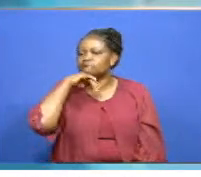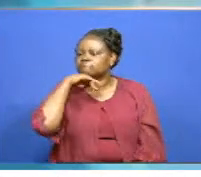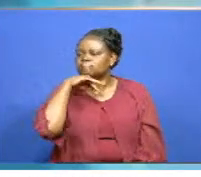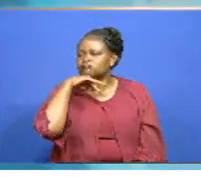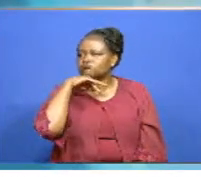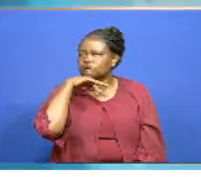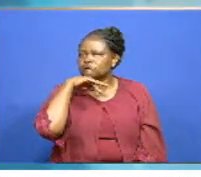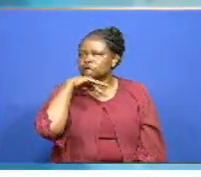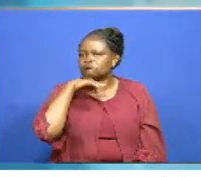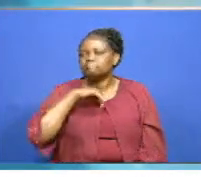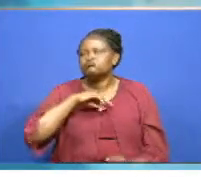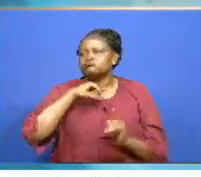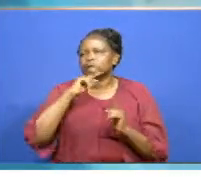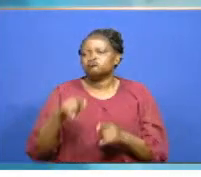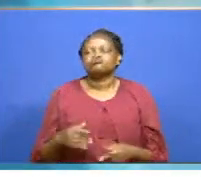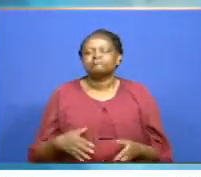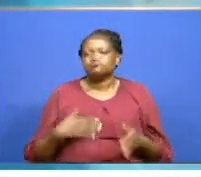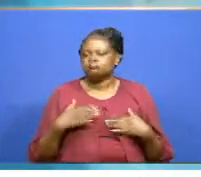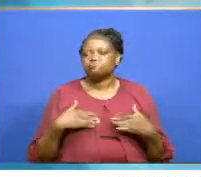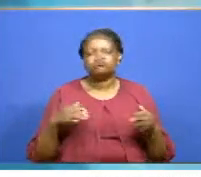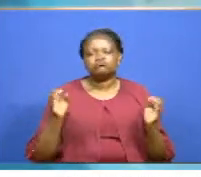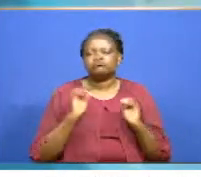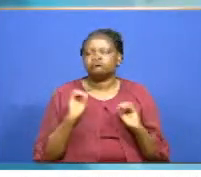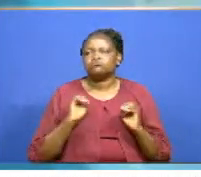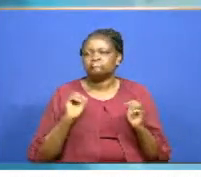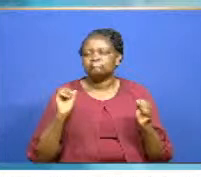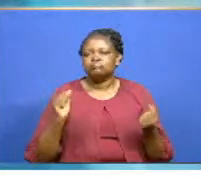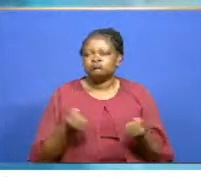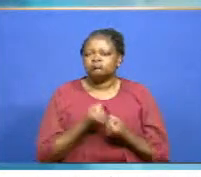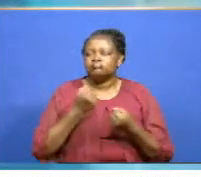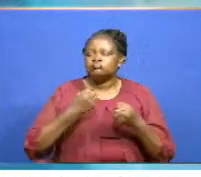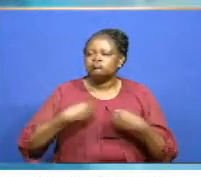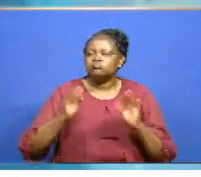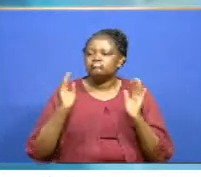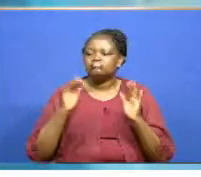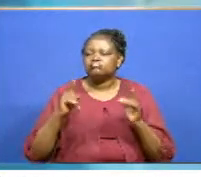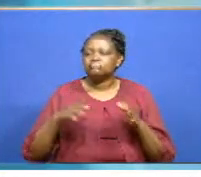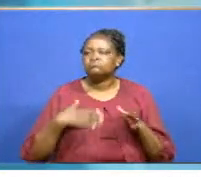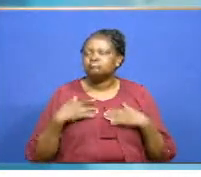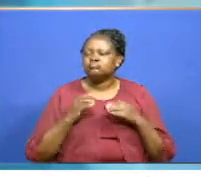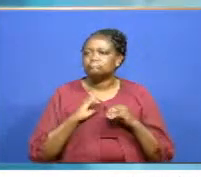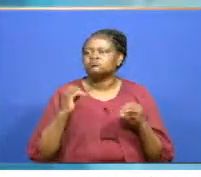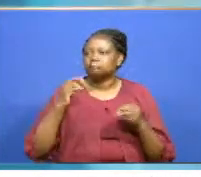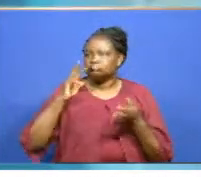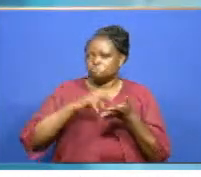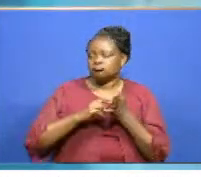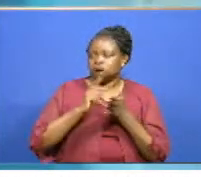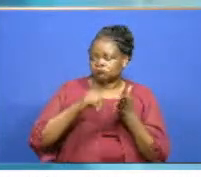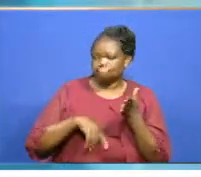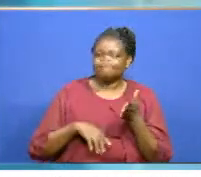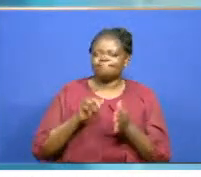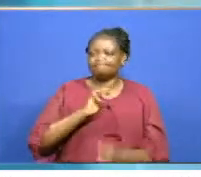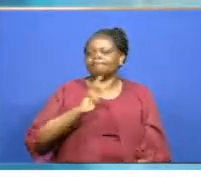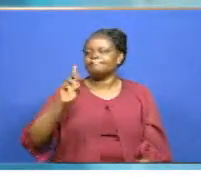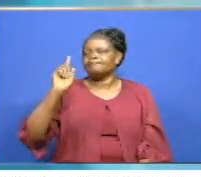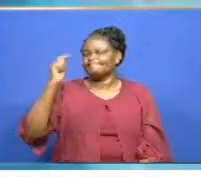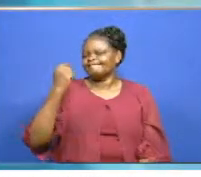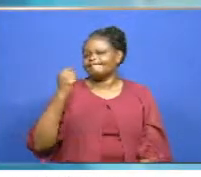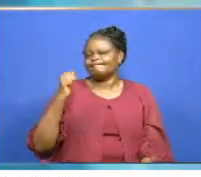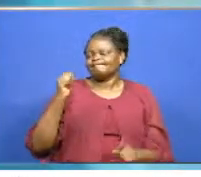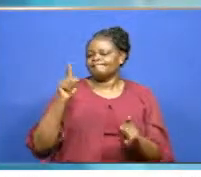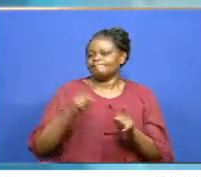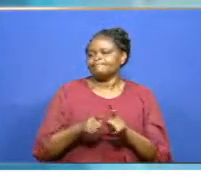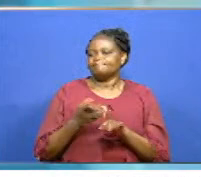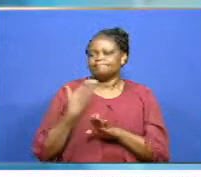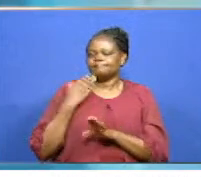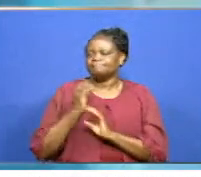there out happily if he loses, because it will mean that he no longer holds Western Kenya as he used to hold it